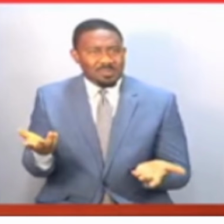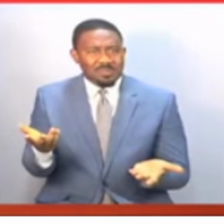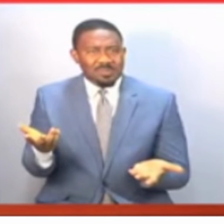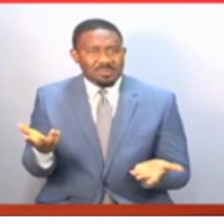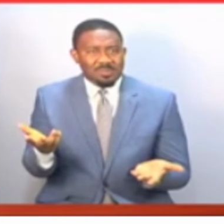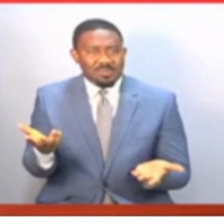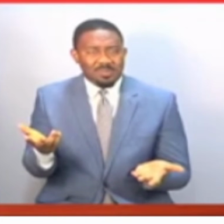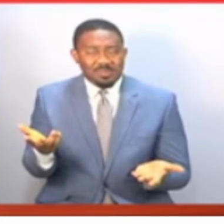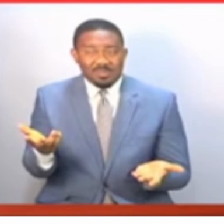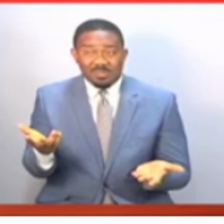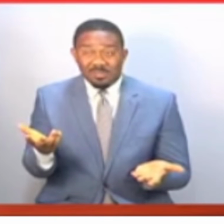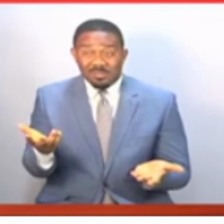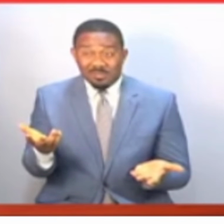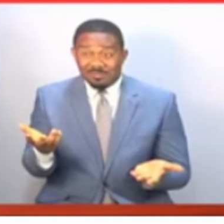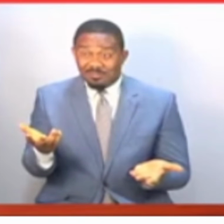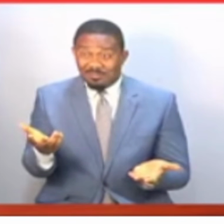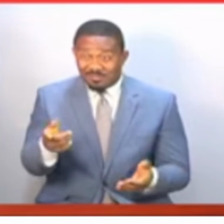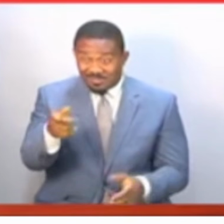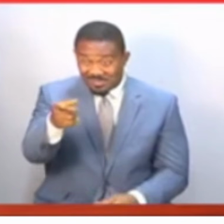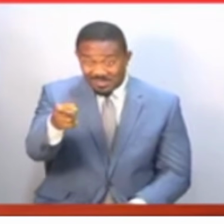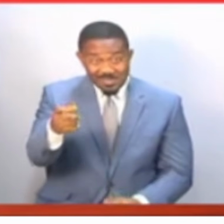So the Majority Leader is up.